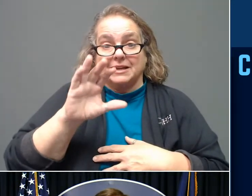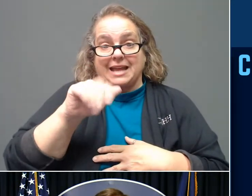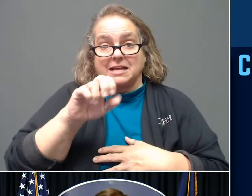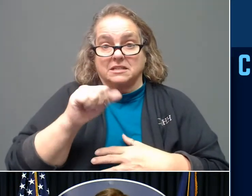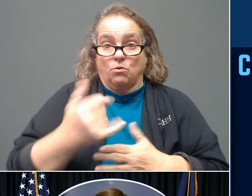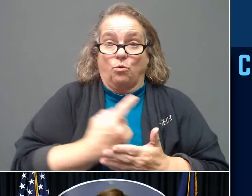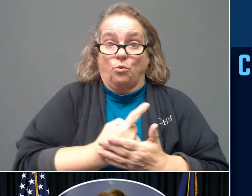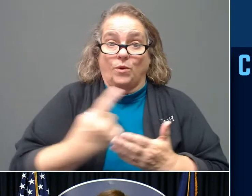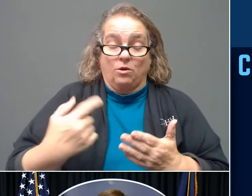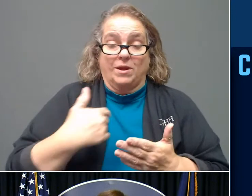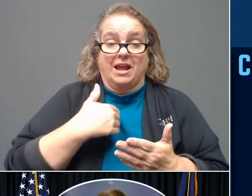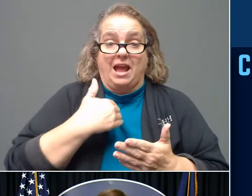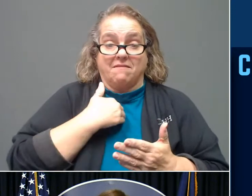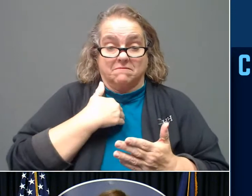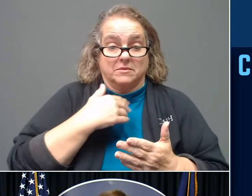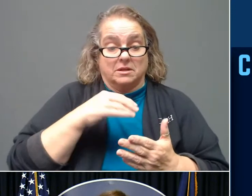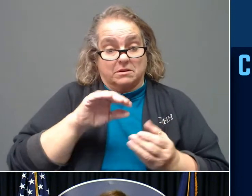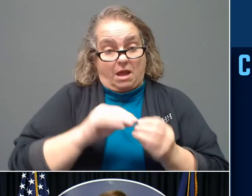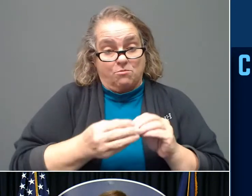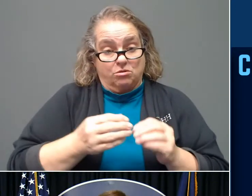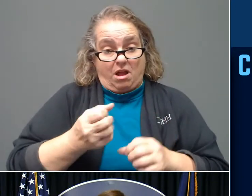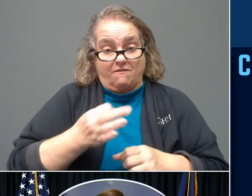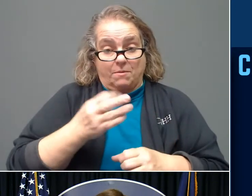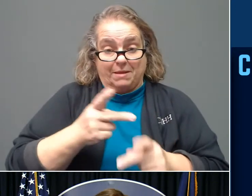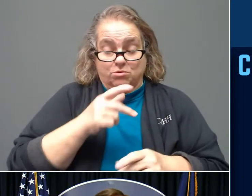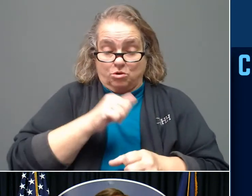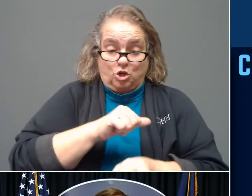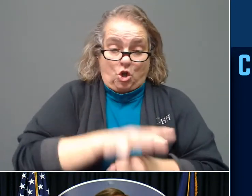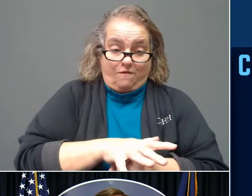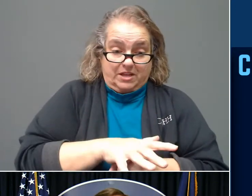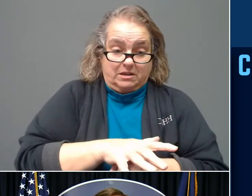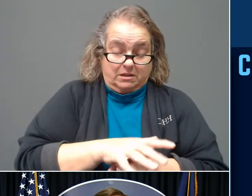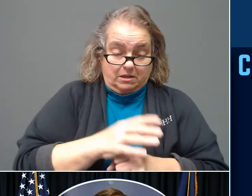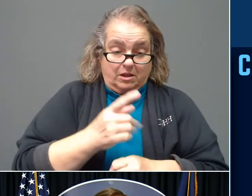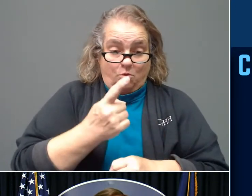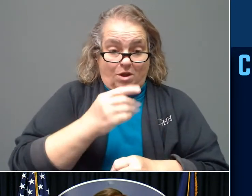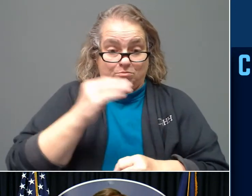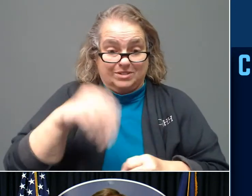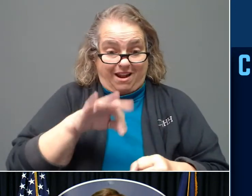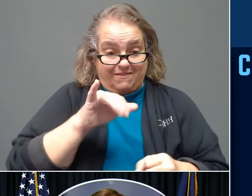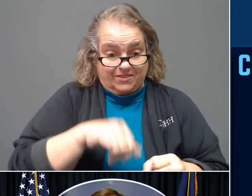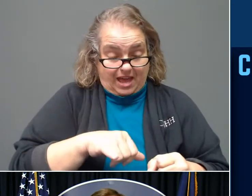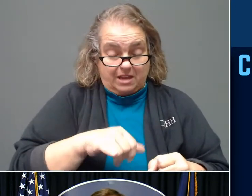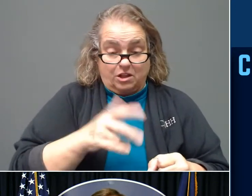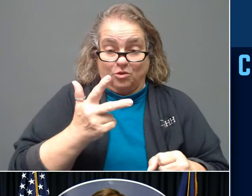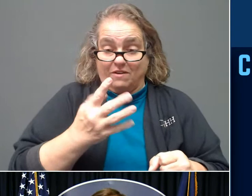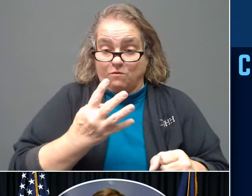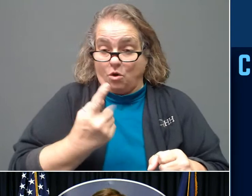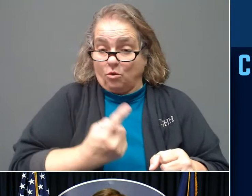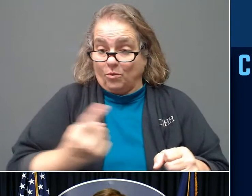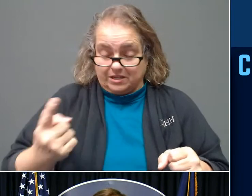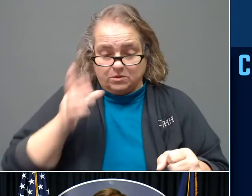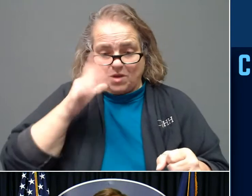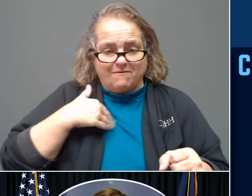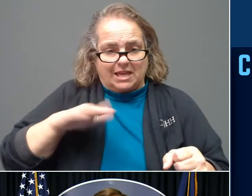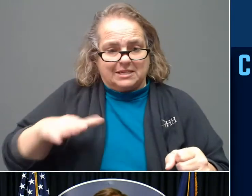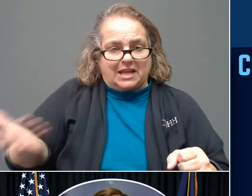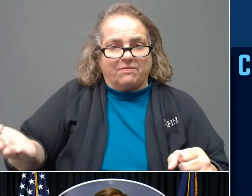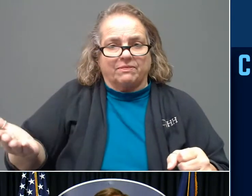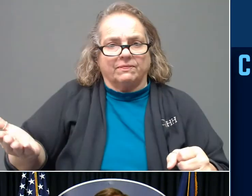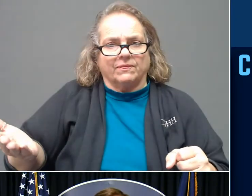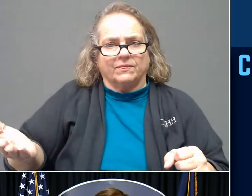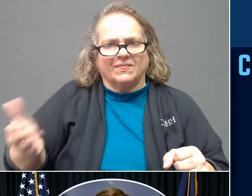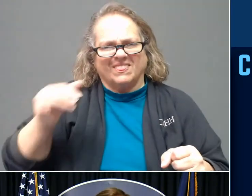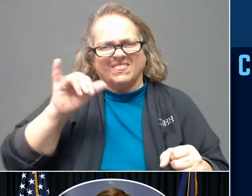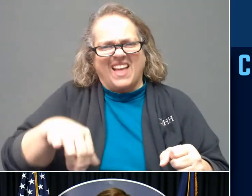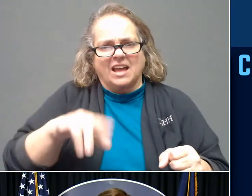to have that many deaths 3 to 4 weeks afterwards. It means what we do has